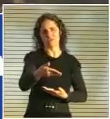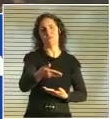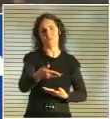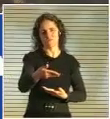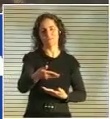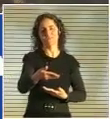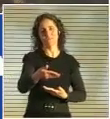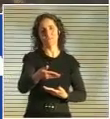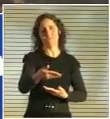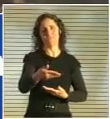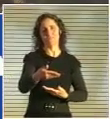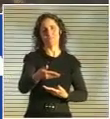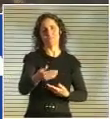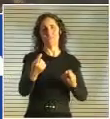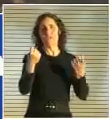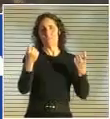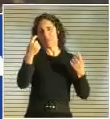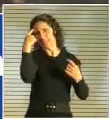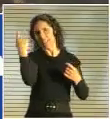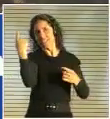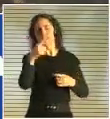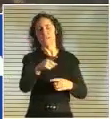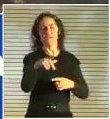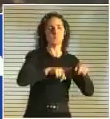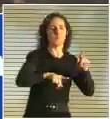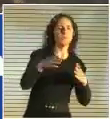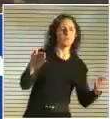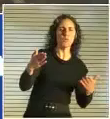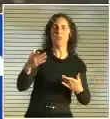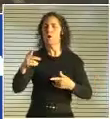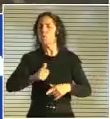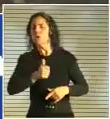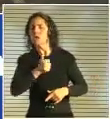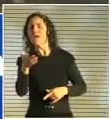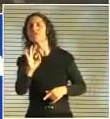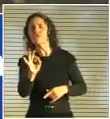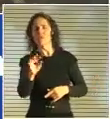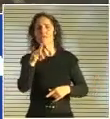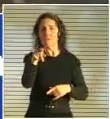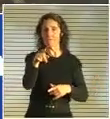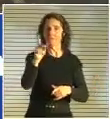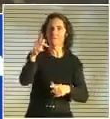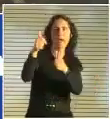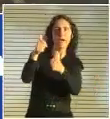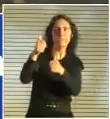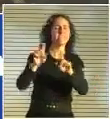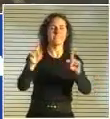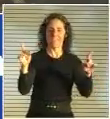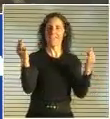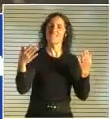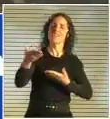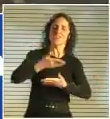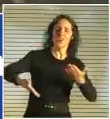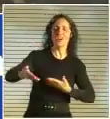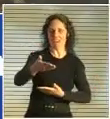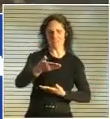industry so that we can collaborate and not only compete in the same pond, but actually increase the size of the pie that we compete on.